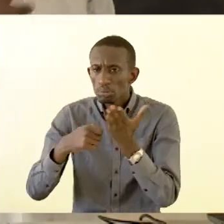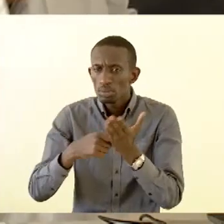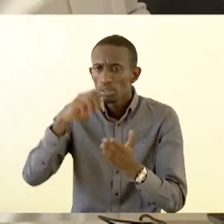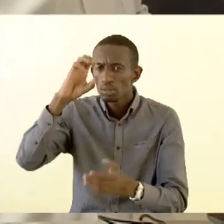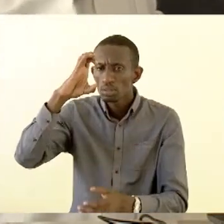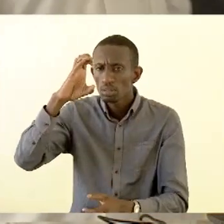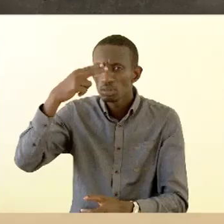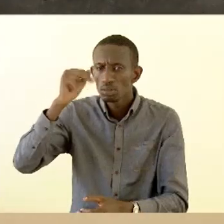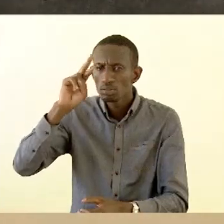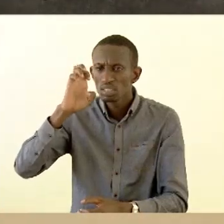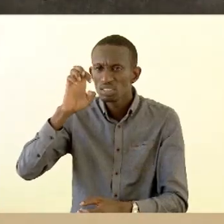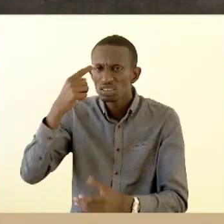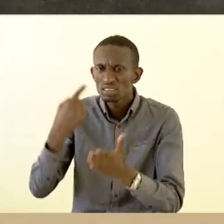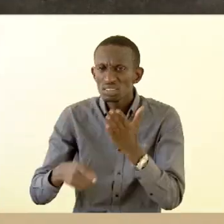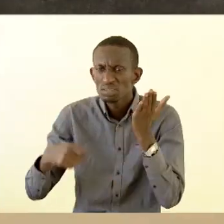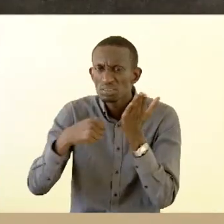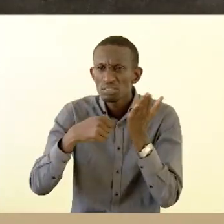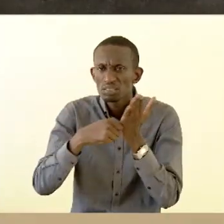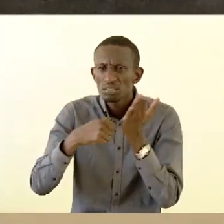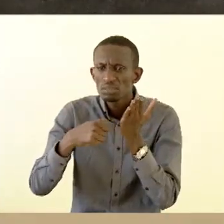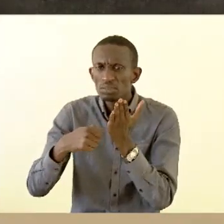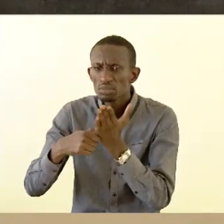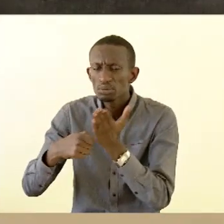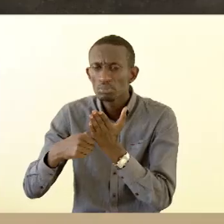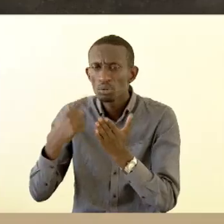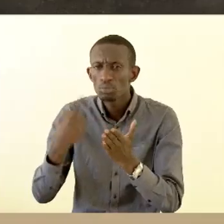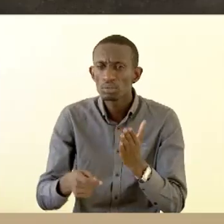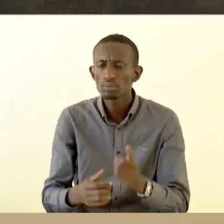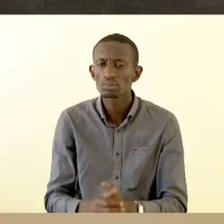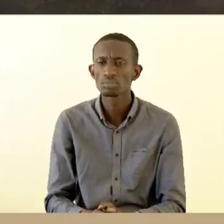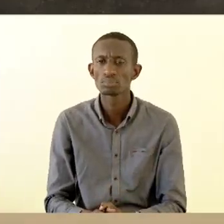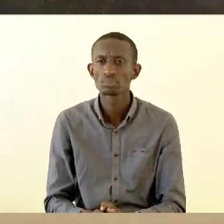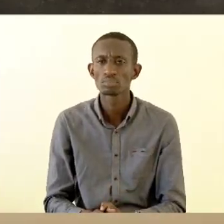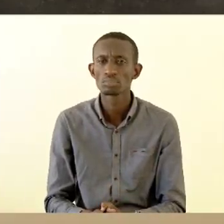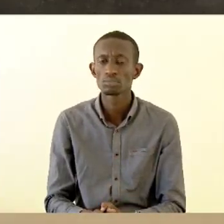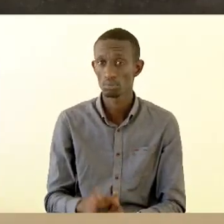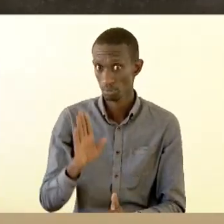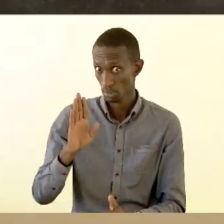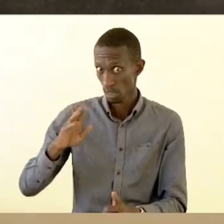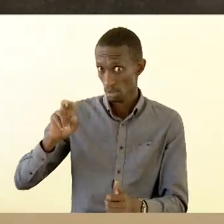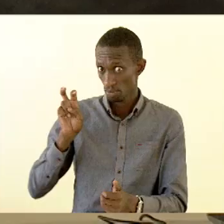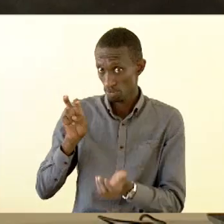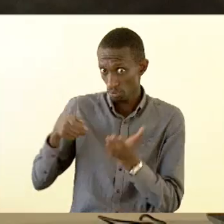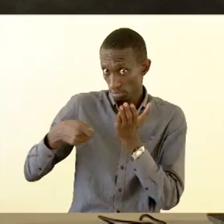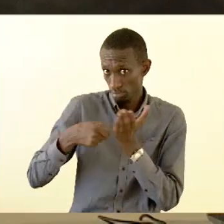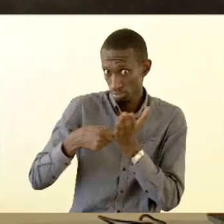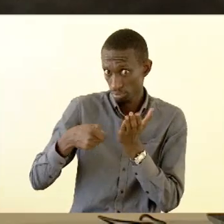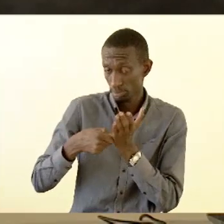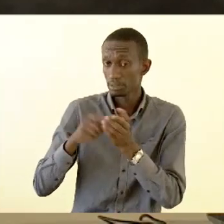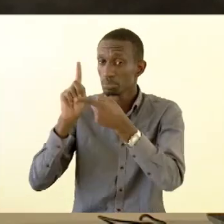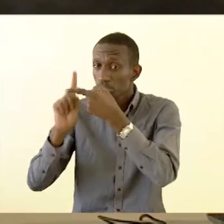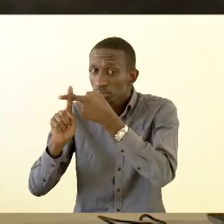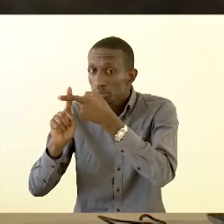What is the charge of this proton, please? The charge is